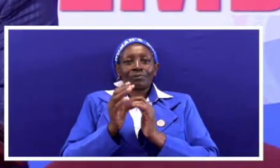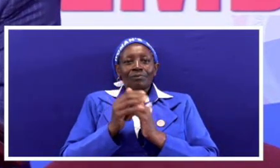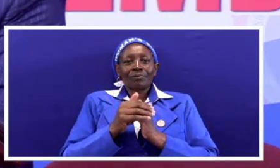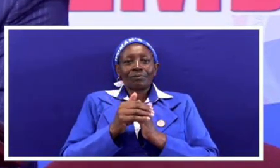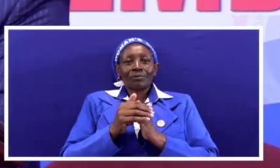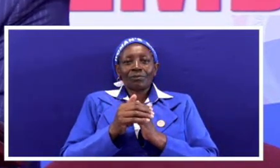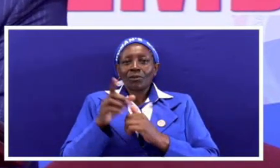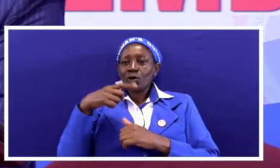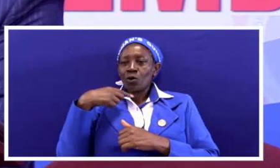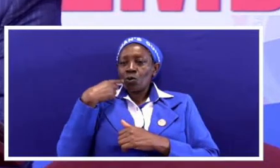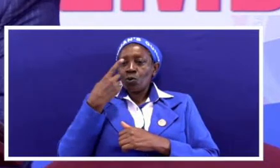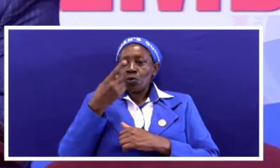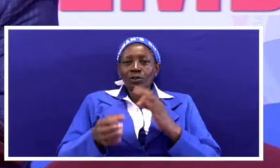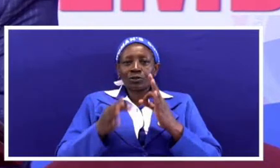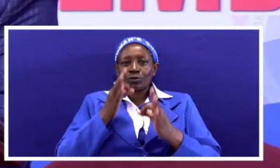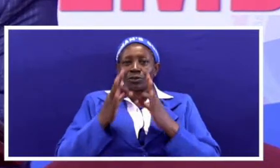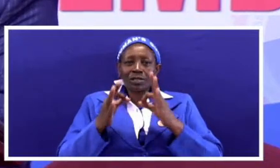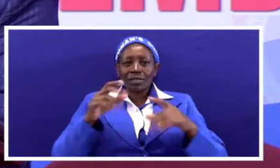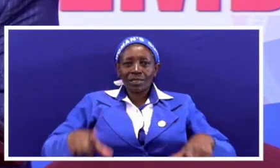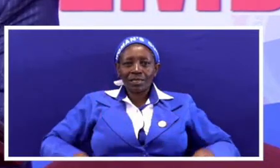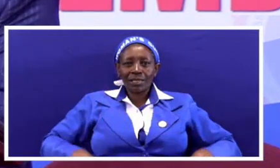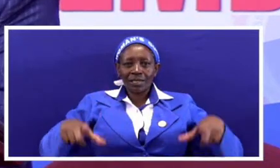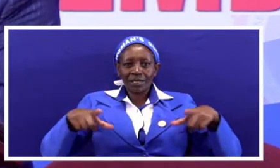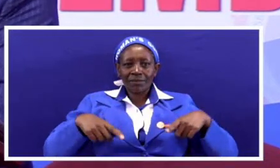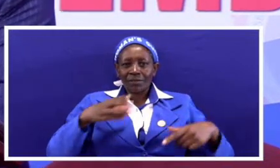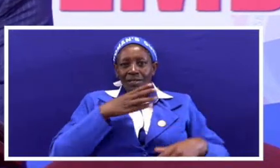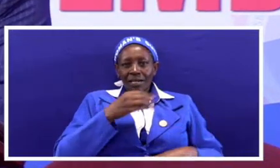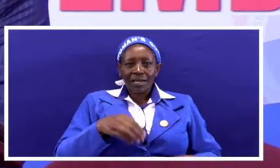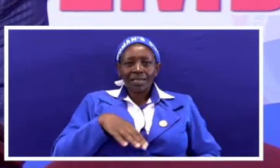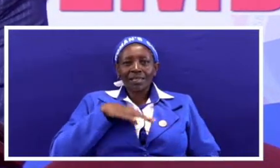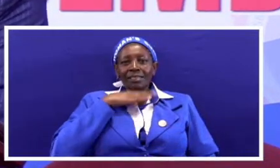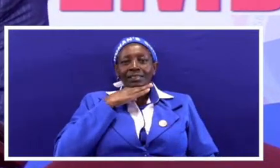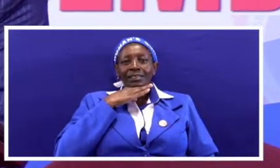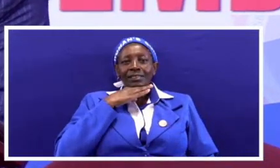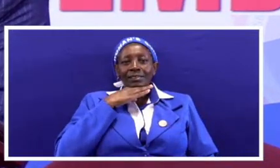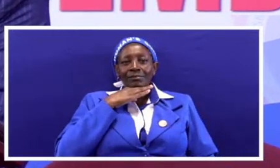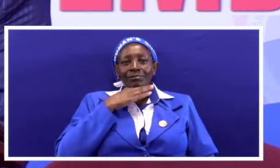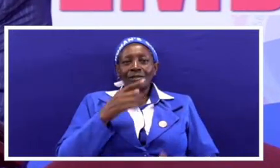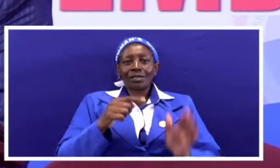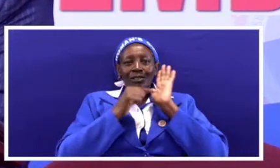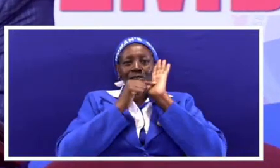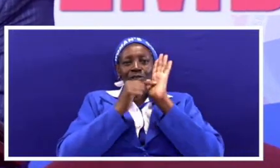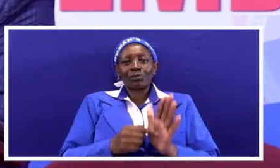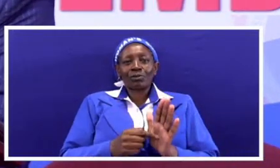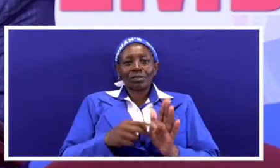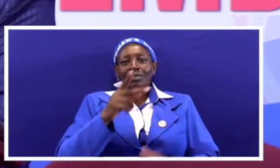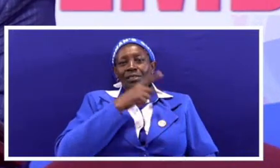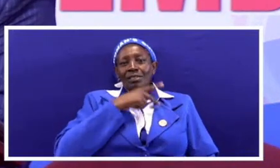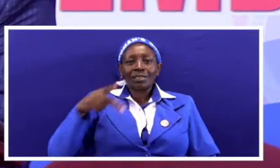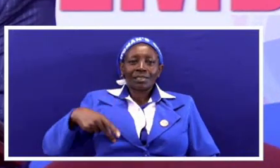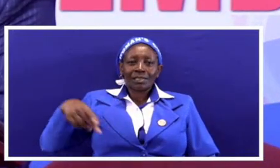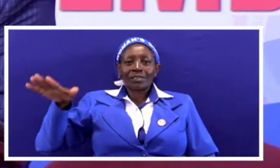who is to judge the living and the dead, and by his appearing and his kingdom.